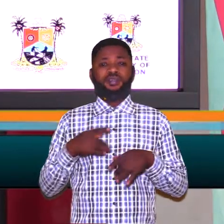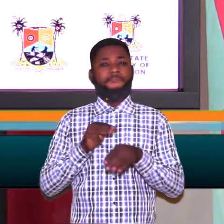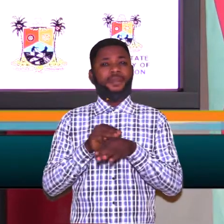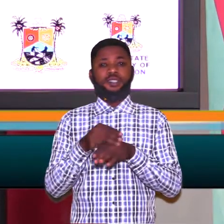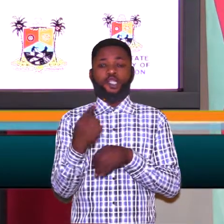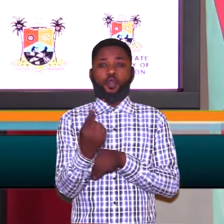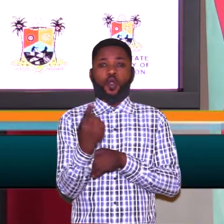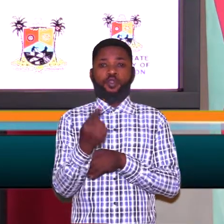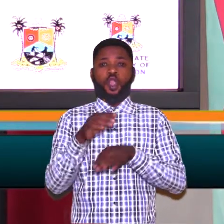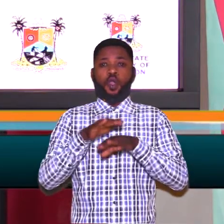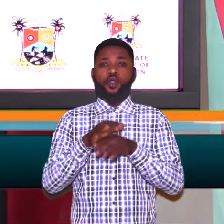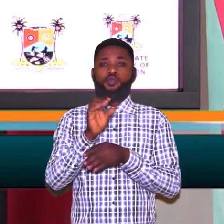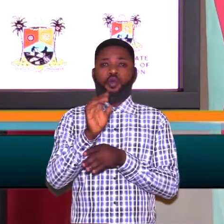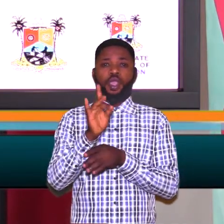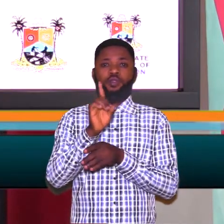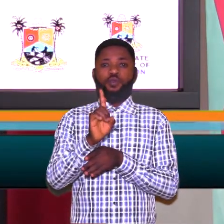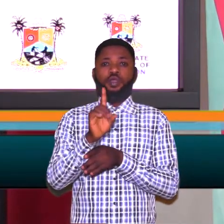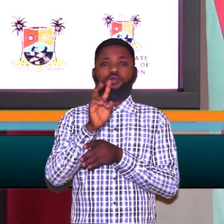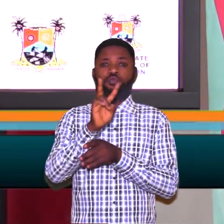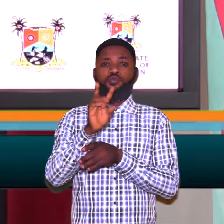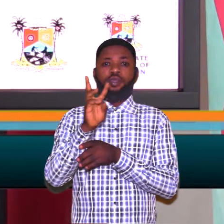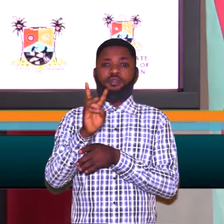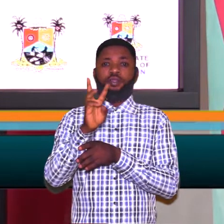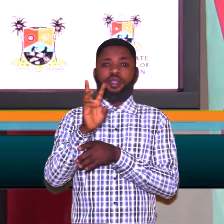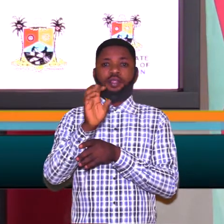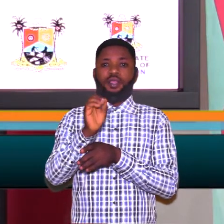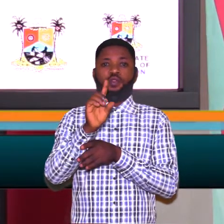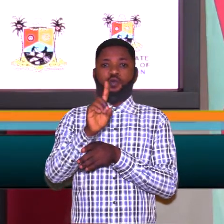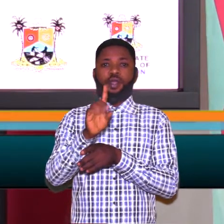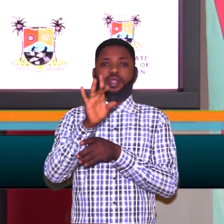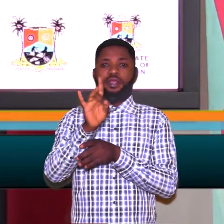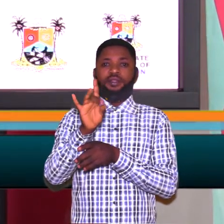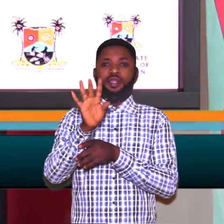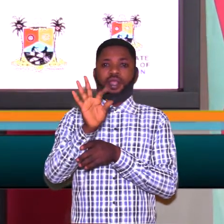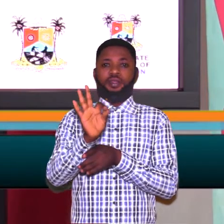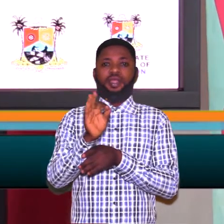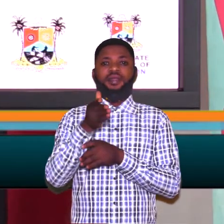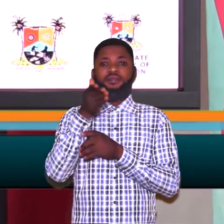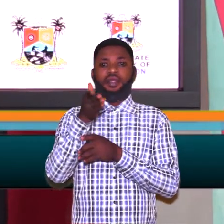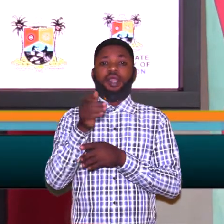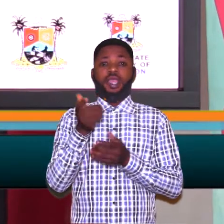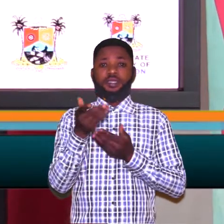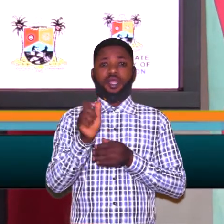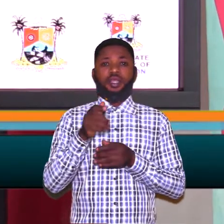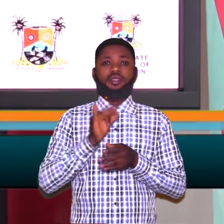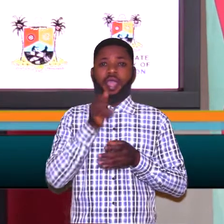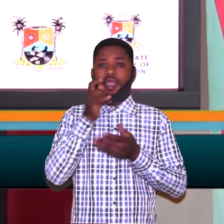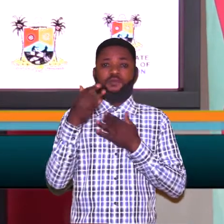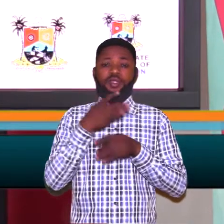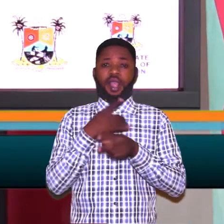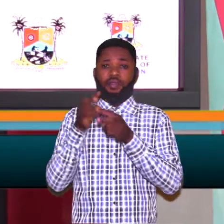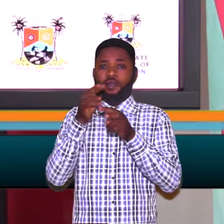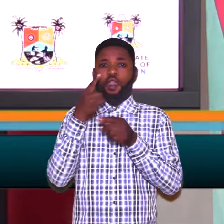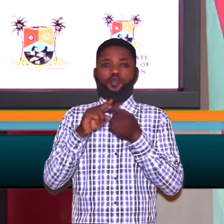WhatsApp messages only on 081-26601-889. Yes, I'm waiting and I'm